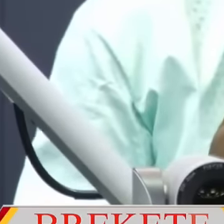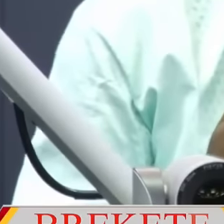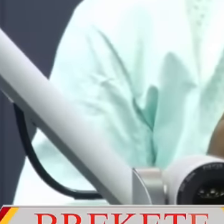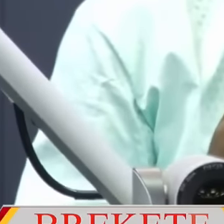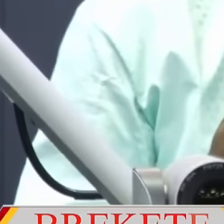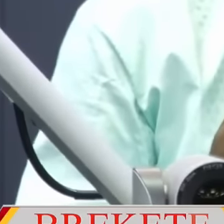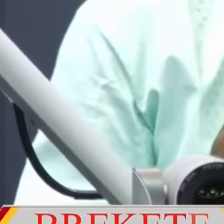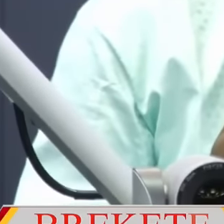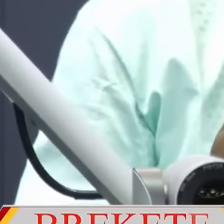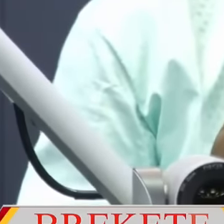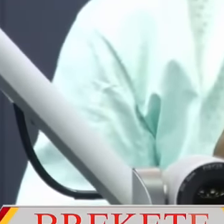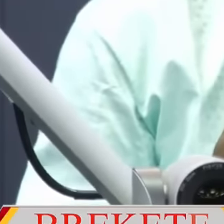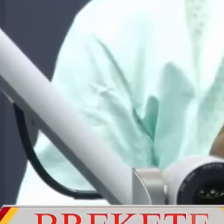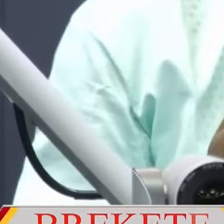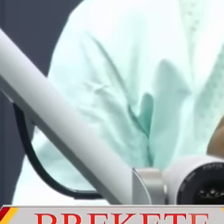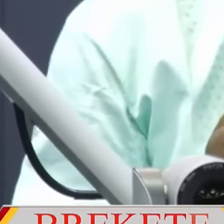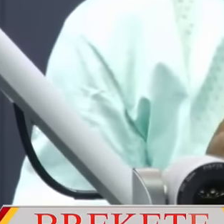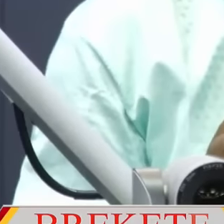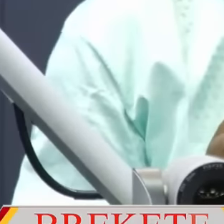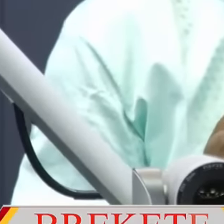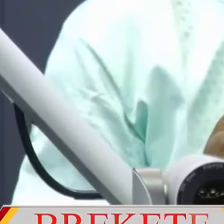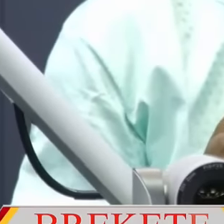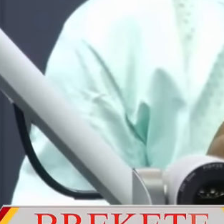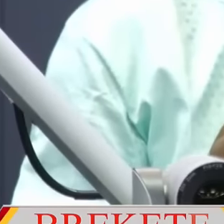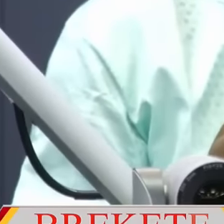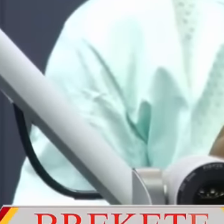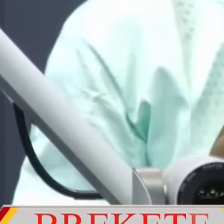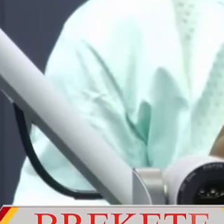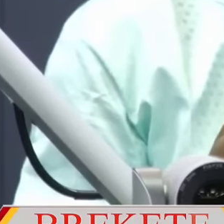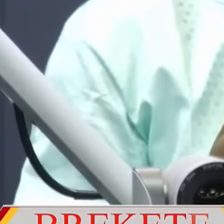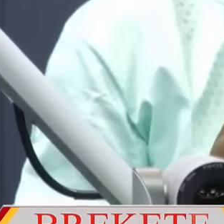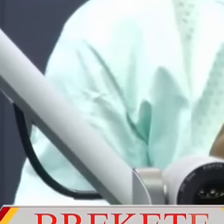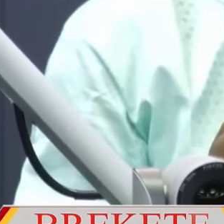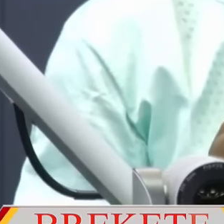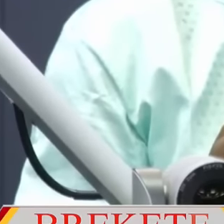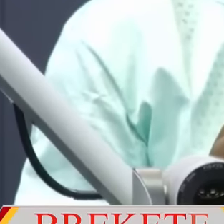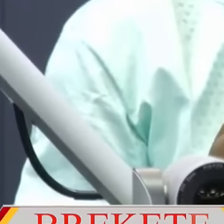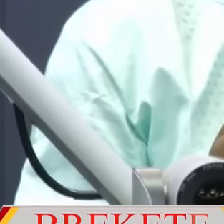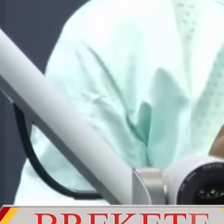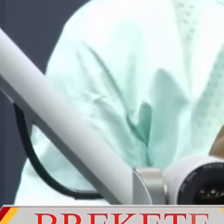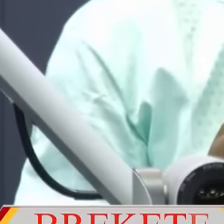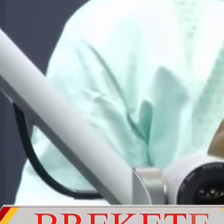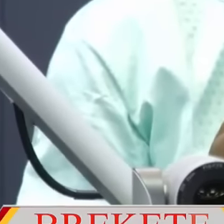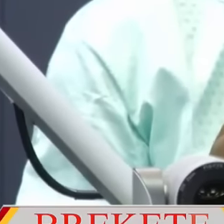wai alƙalin tace ita ba ruwanta da wannan tsoho